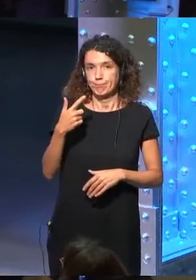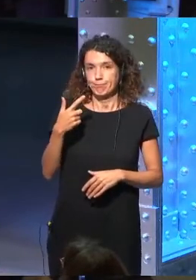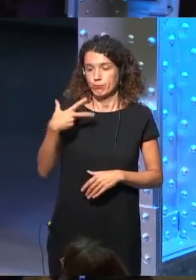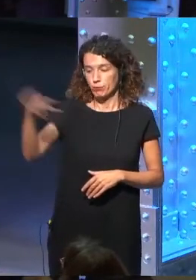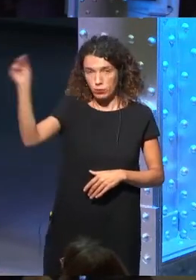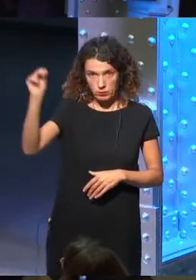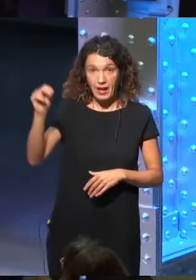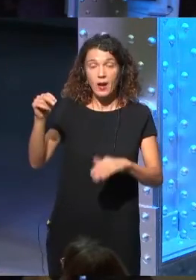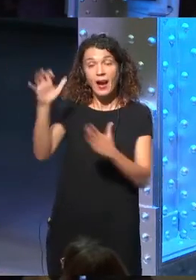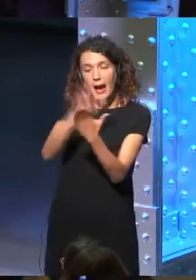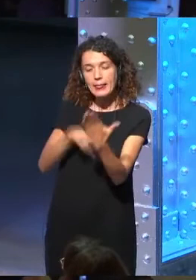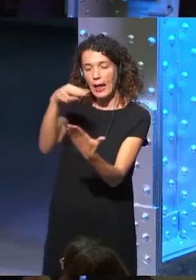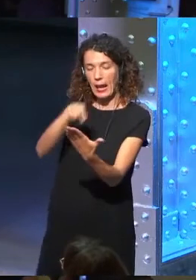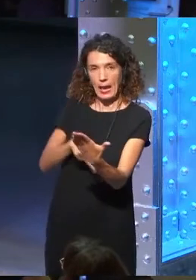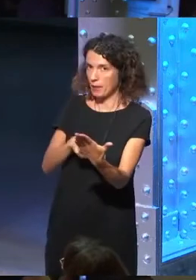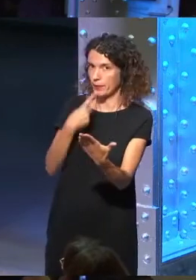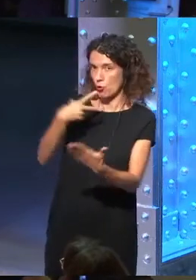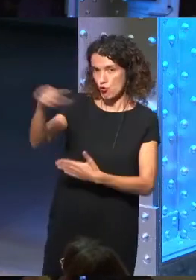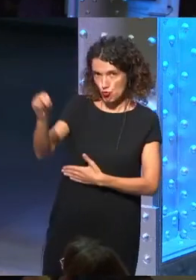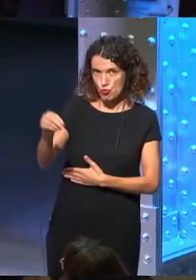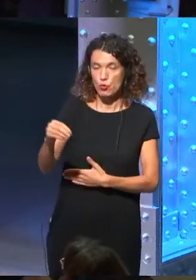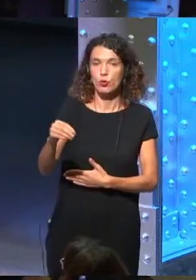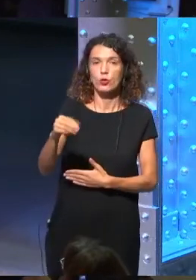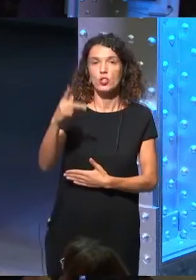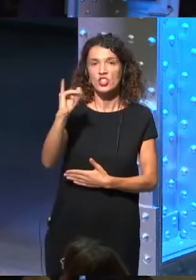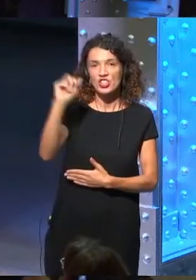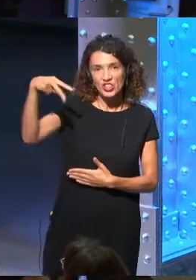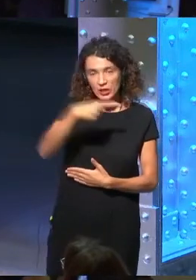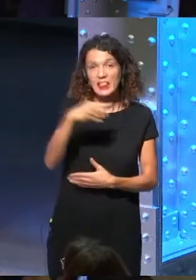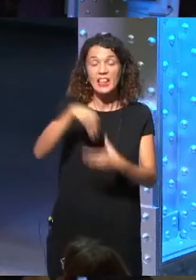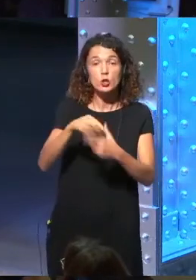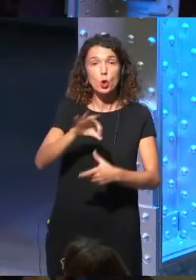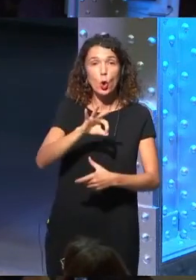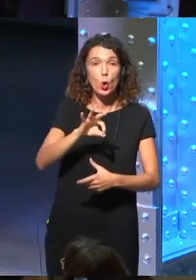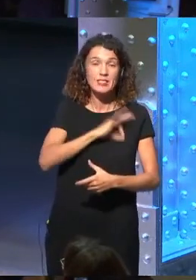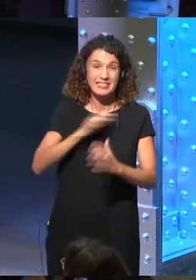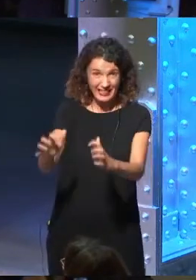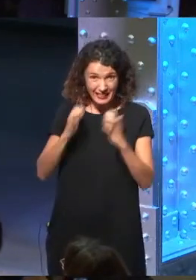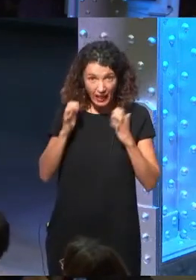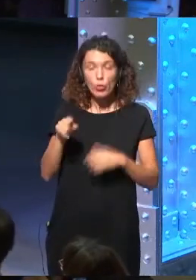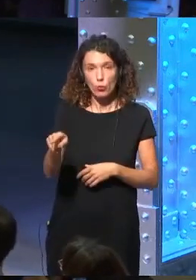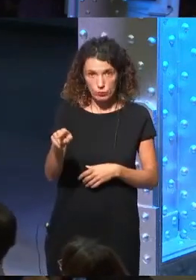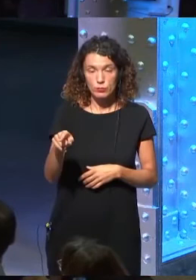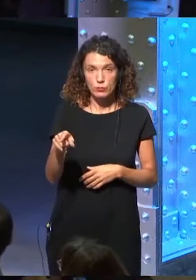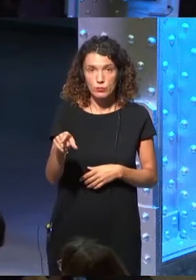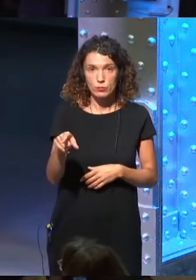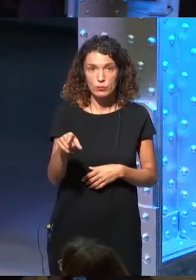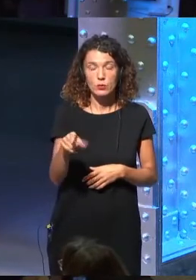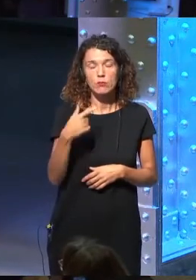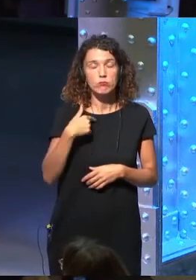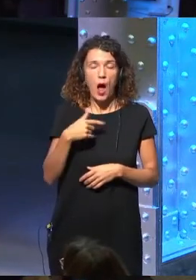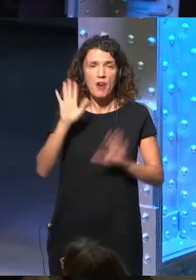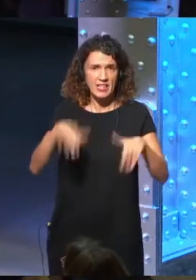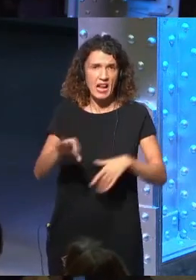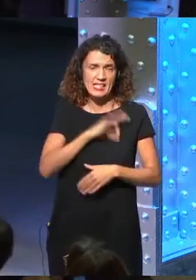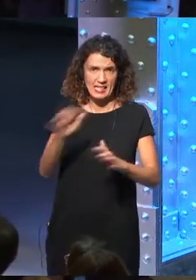letter by Coretta Scott King in the Senate and was effectively thrown out of the American